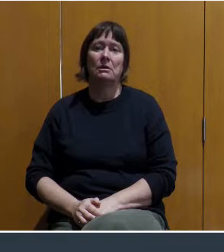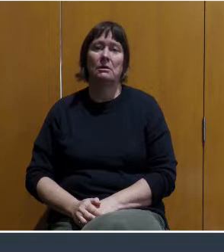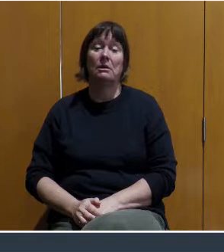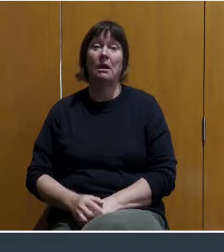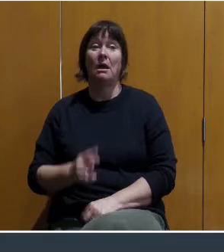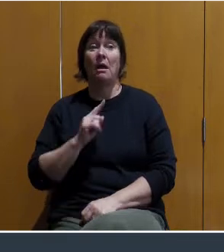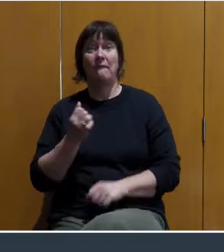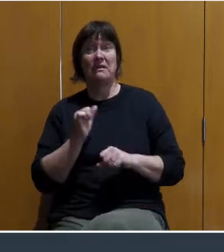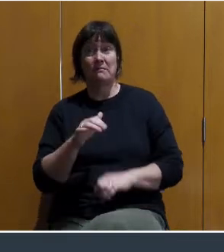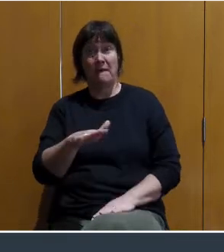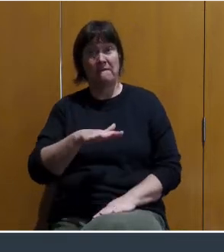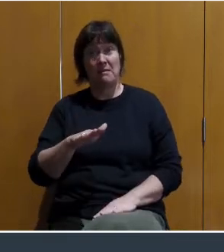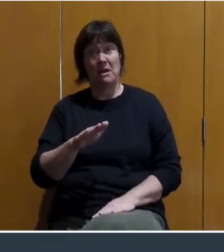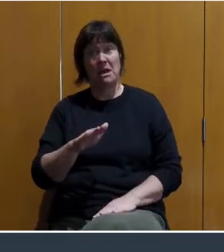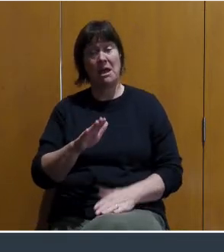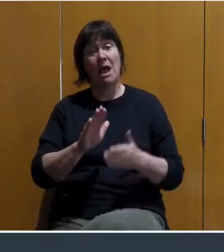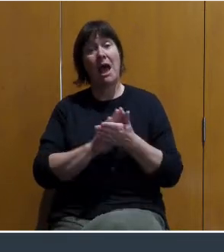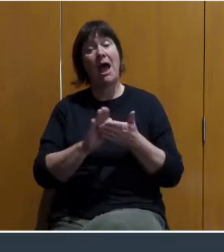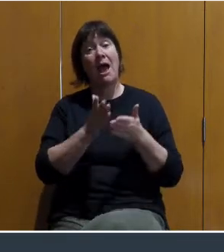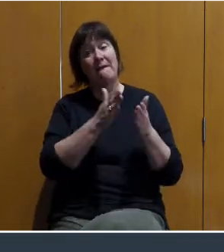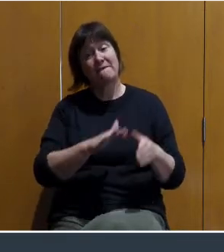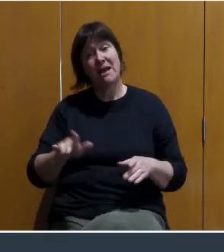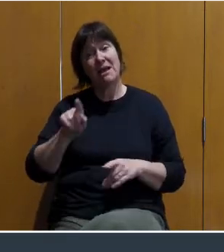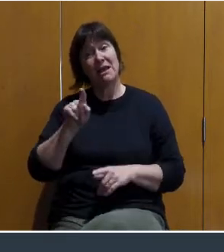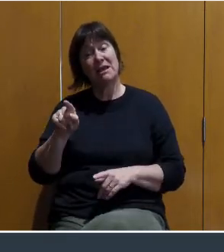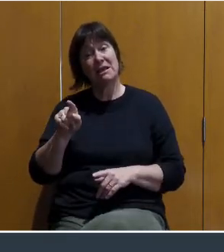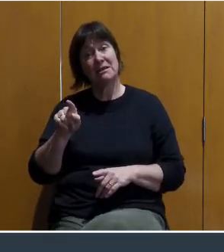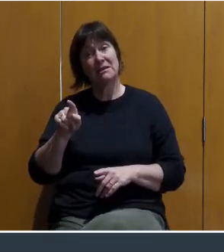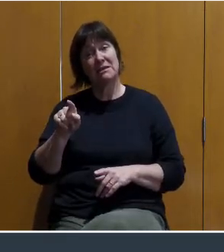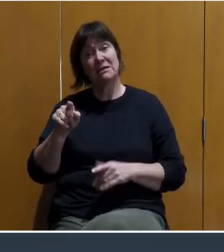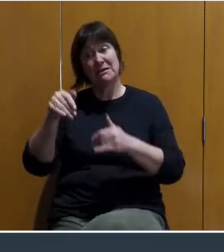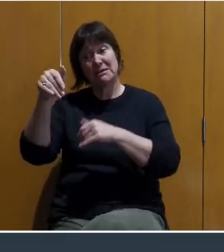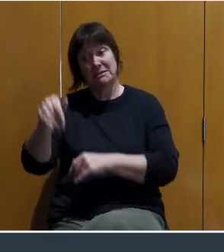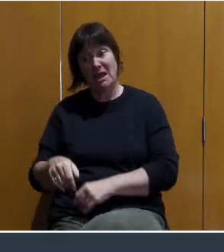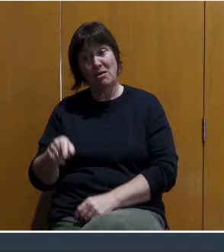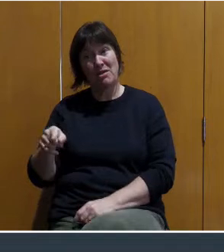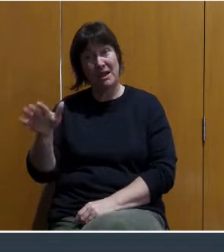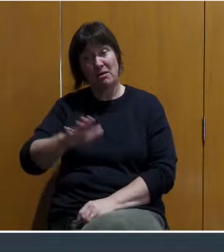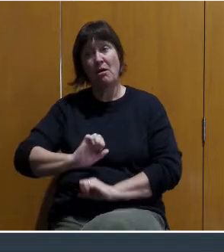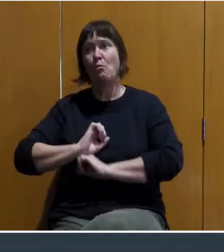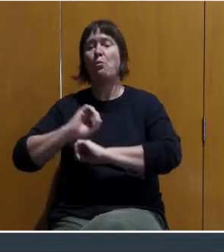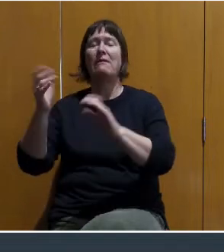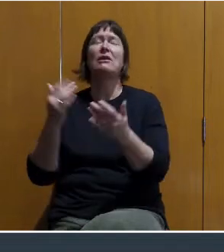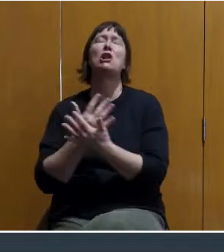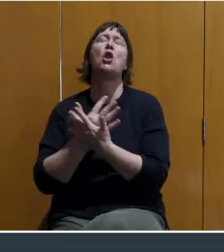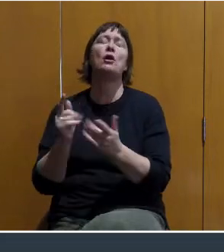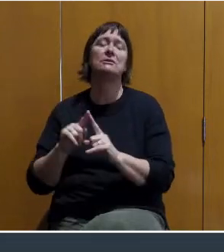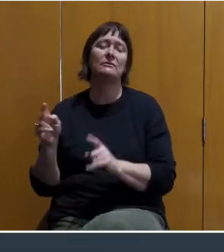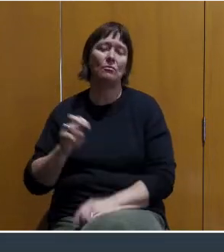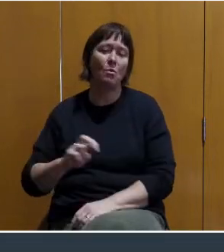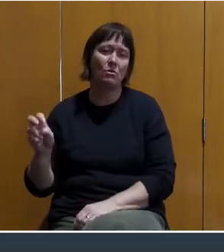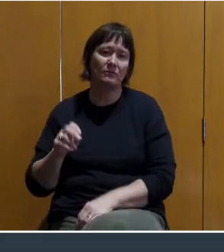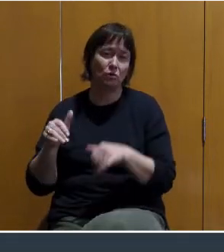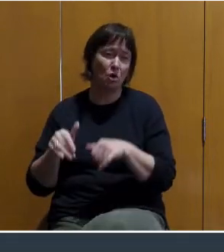Valley, it's just wonderful, the facilities that they can take, the number of different walks I can take the